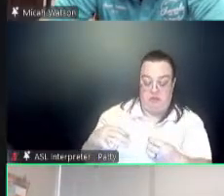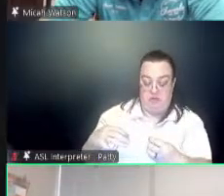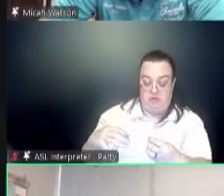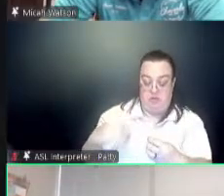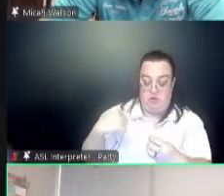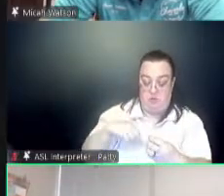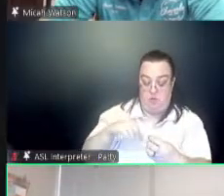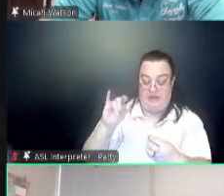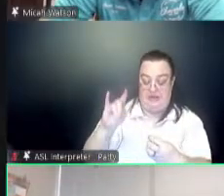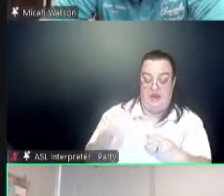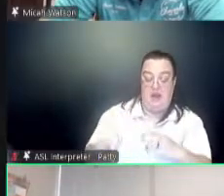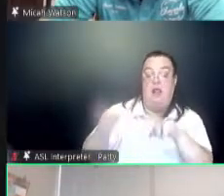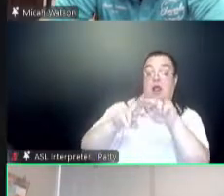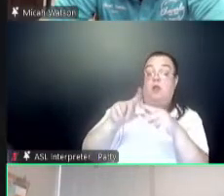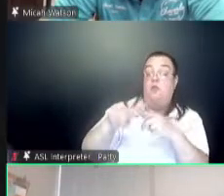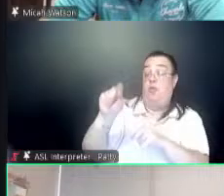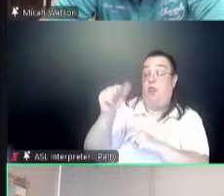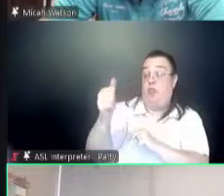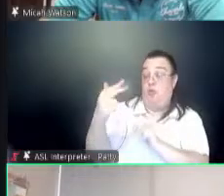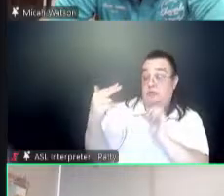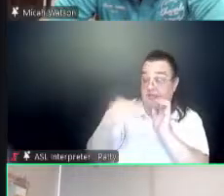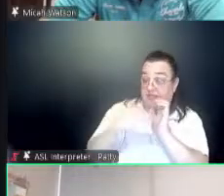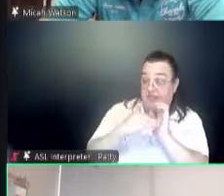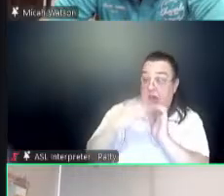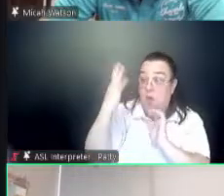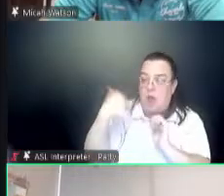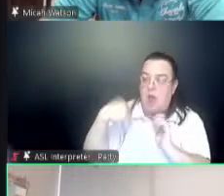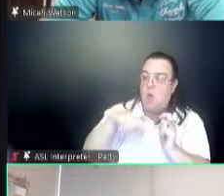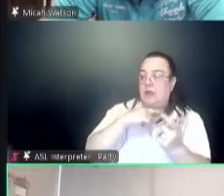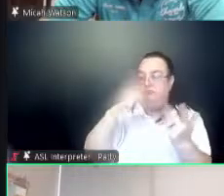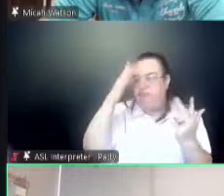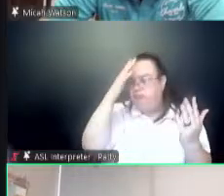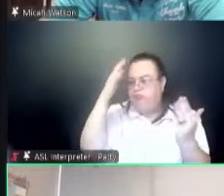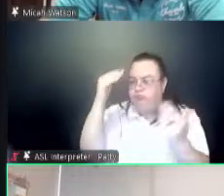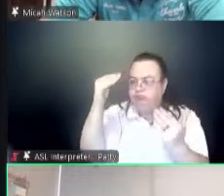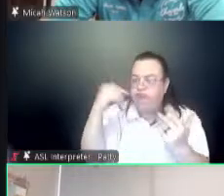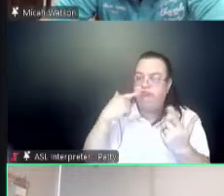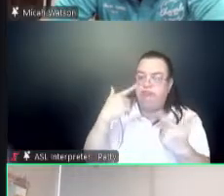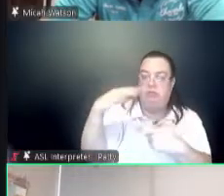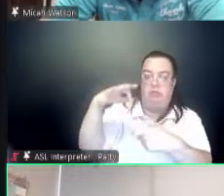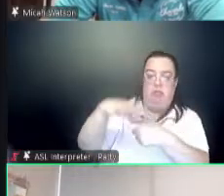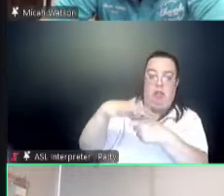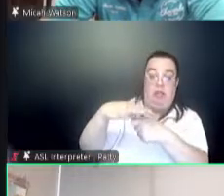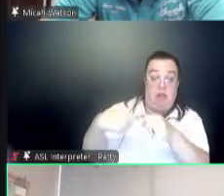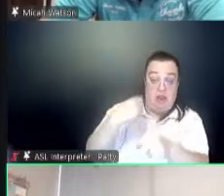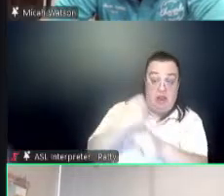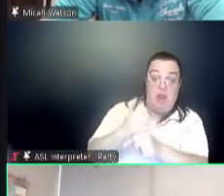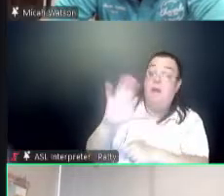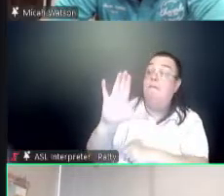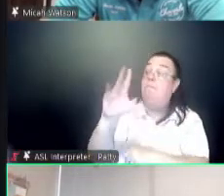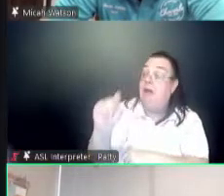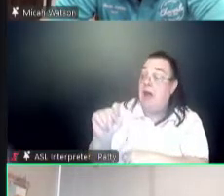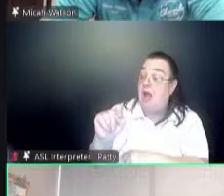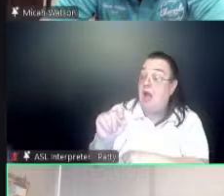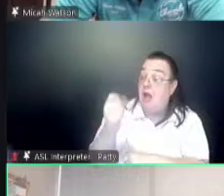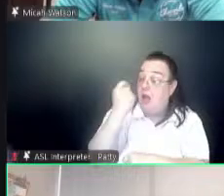13,000, anticipating it being an election year, but also